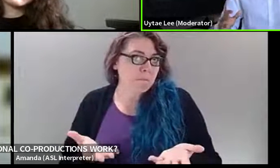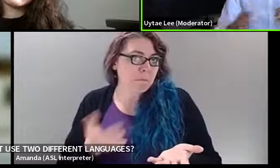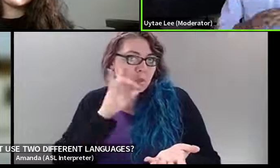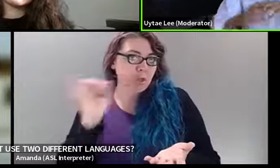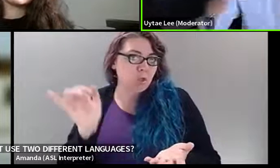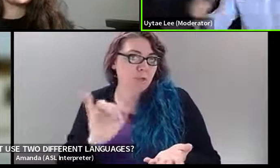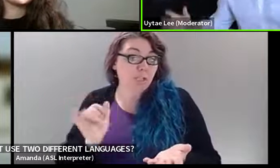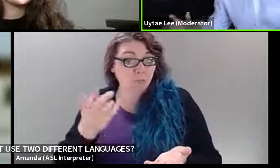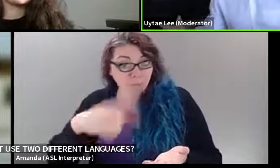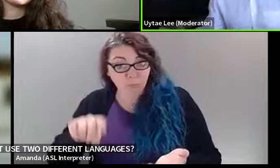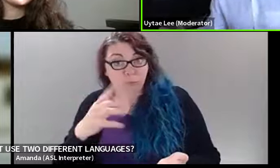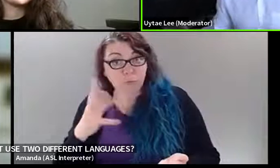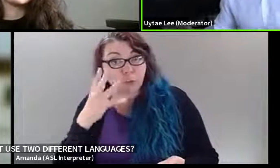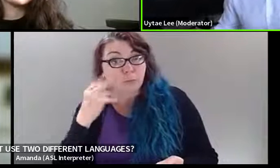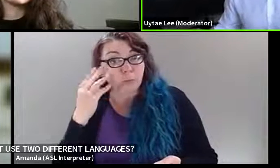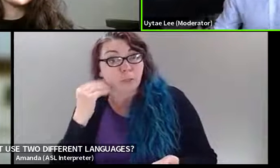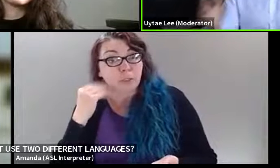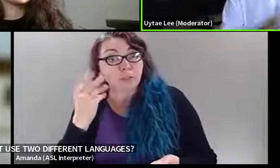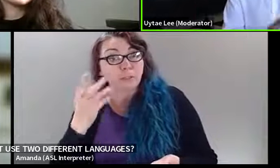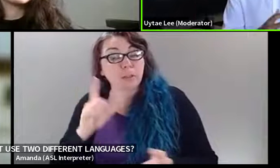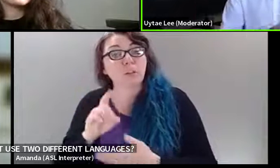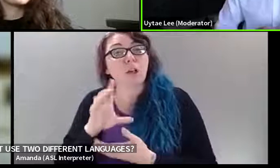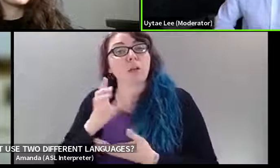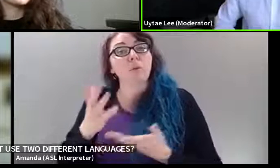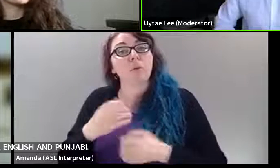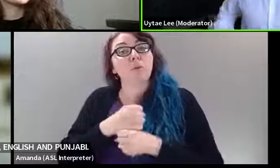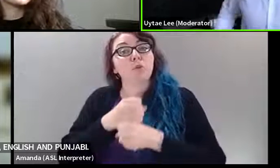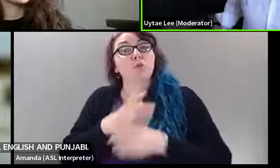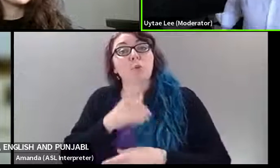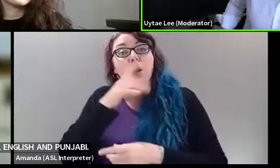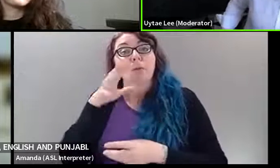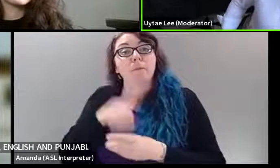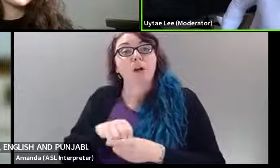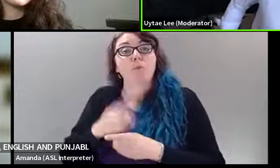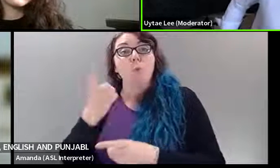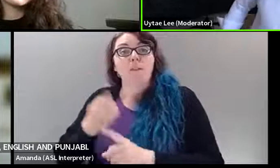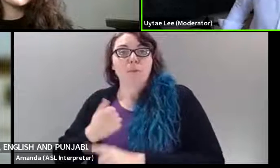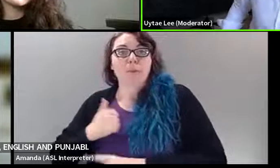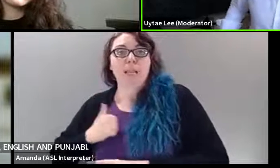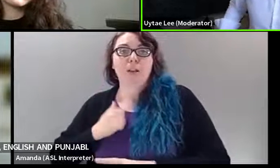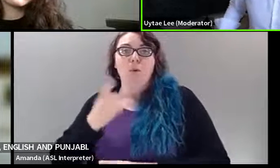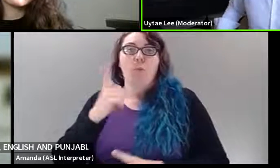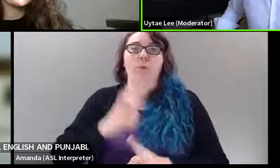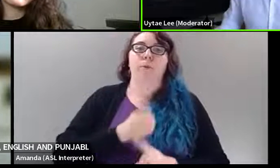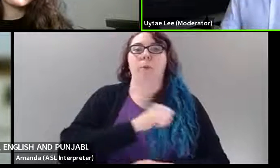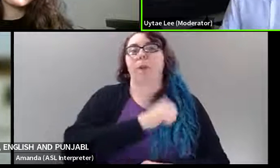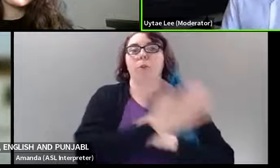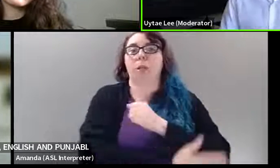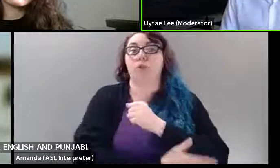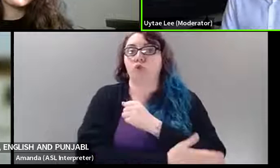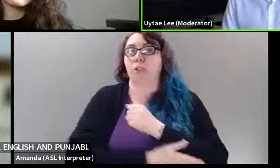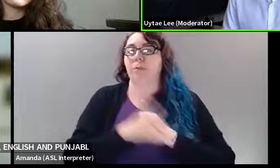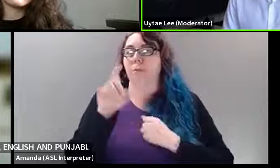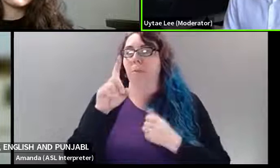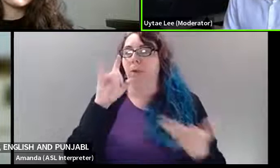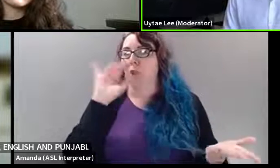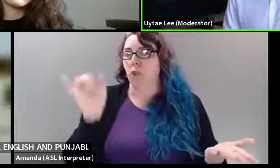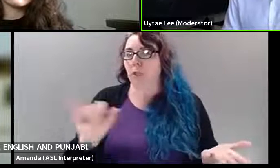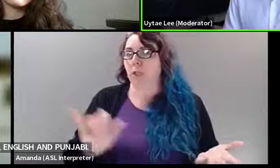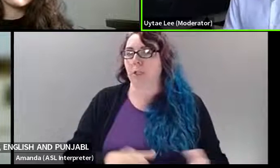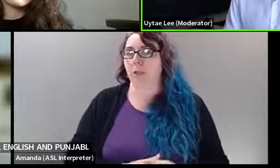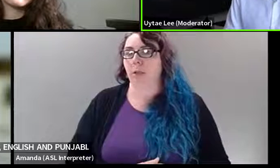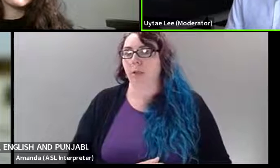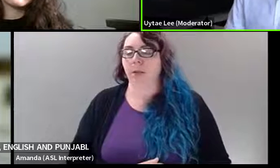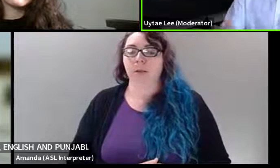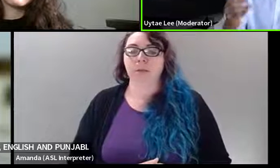have a kind of a mixture of different producers that aren't just based in Canada? And I'm seeing